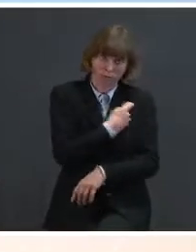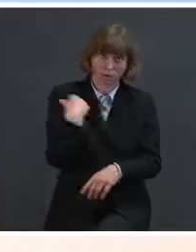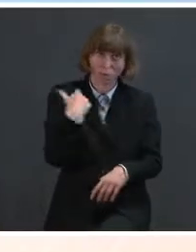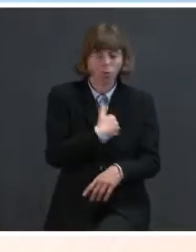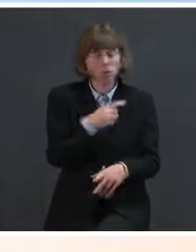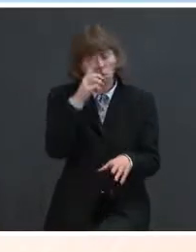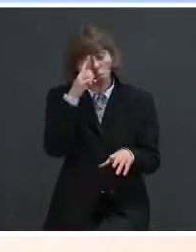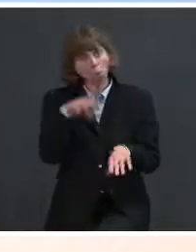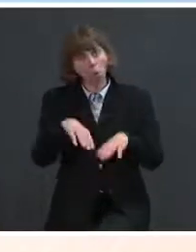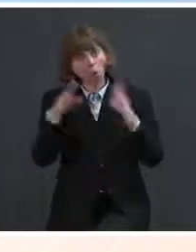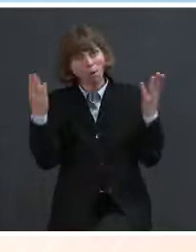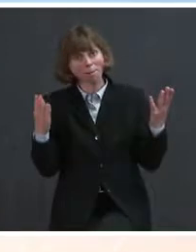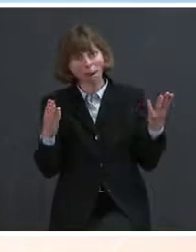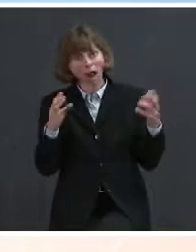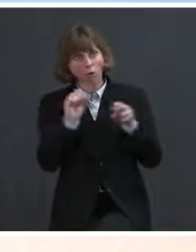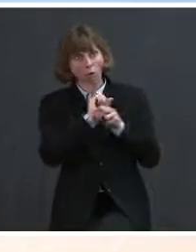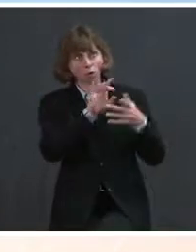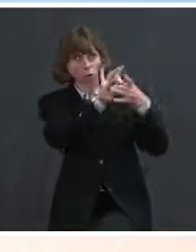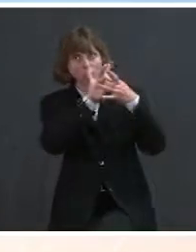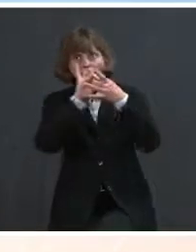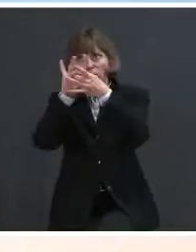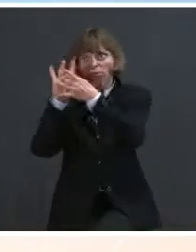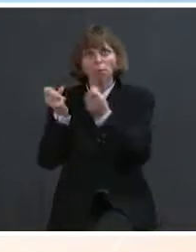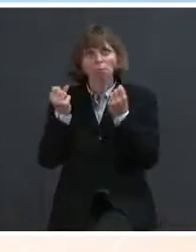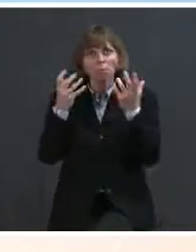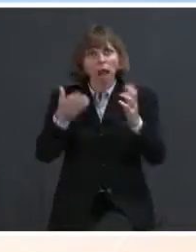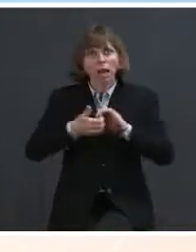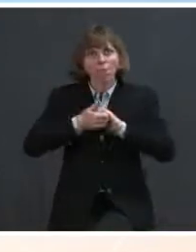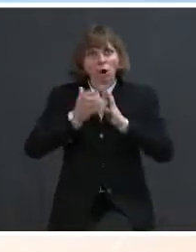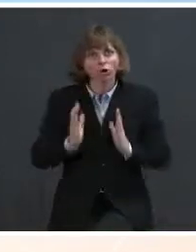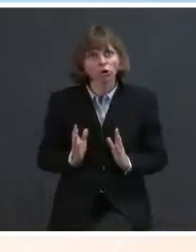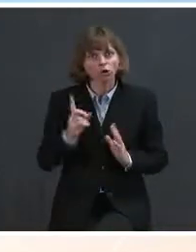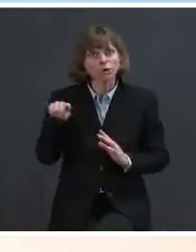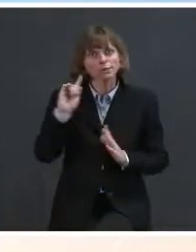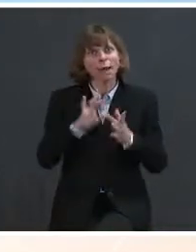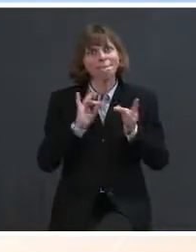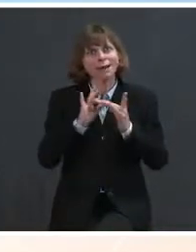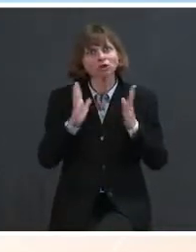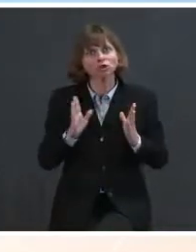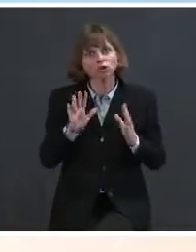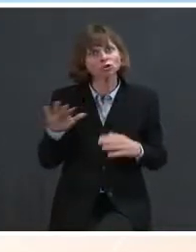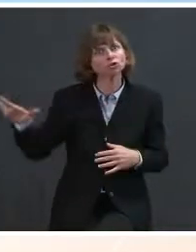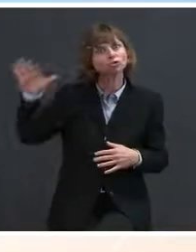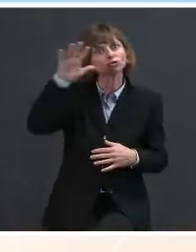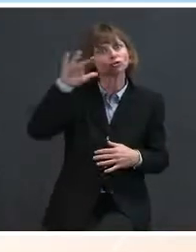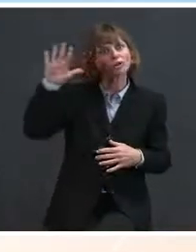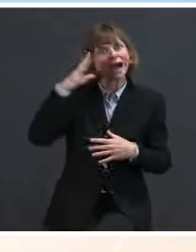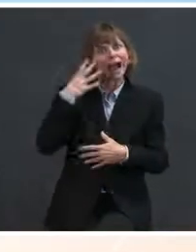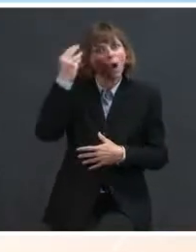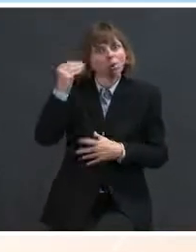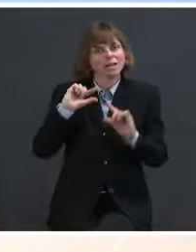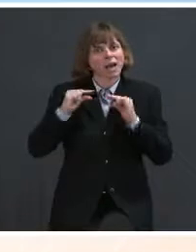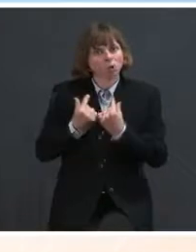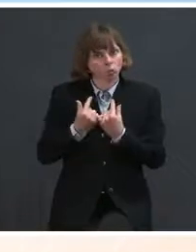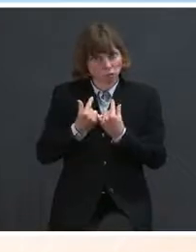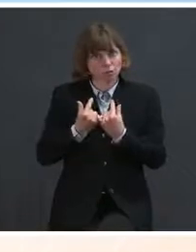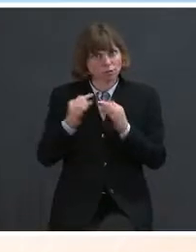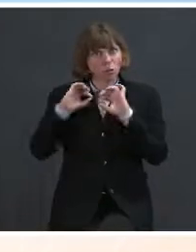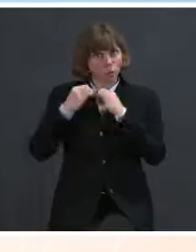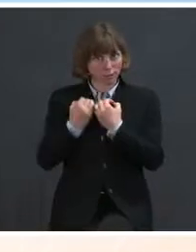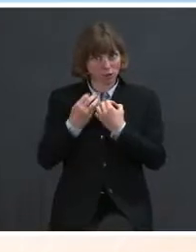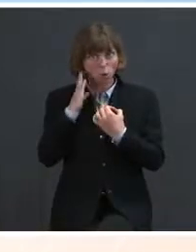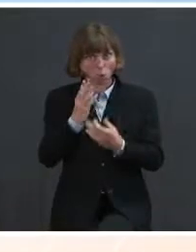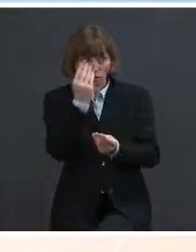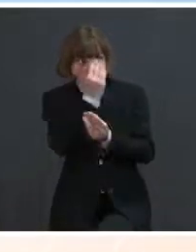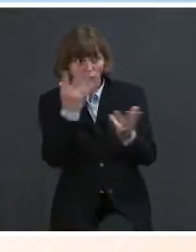with a range of partners and messengers, outside groups, outside organizations, and conveying exactly that, because we believe that ensuring